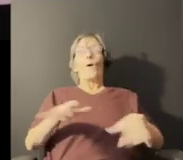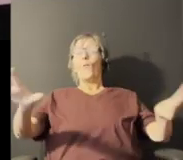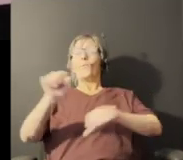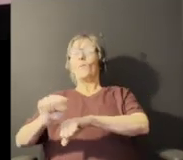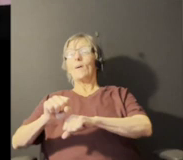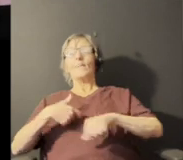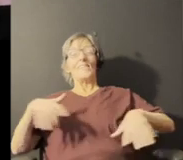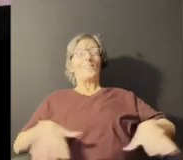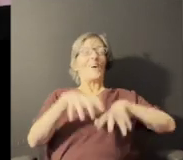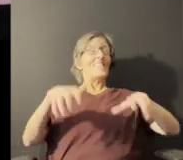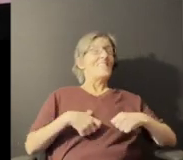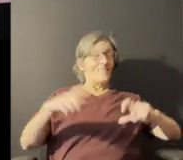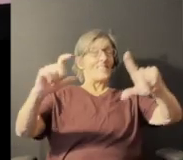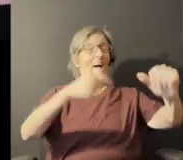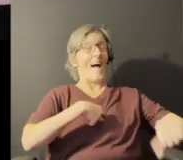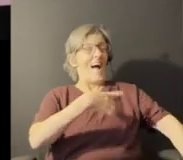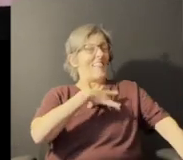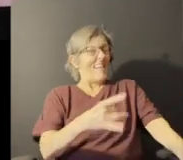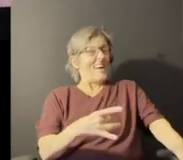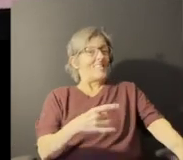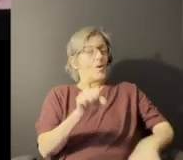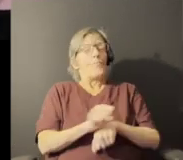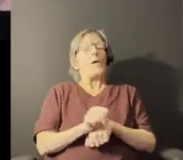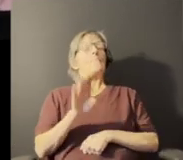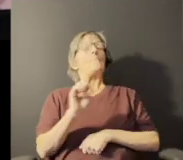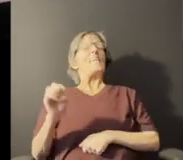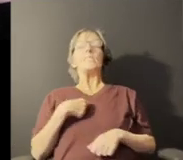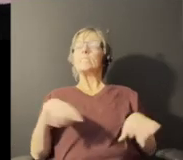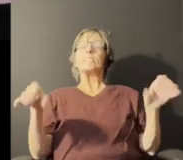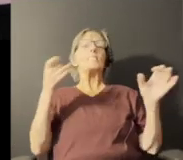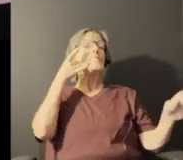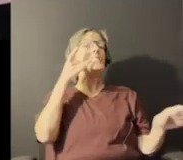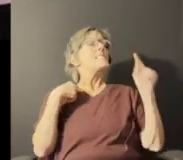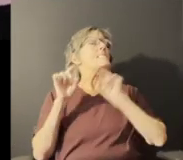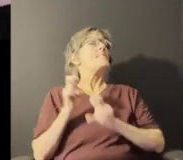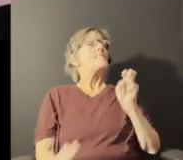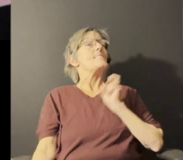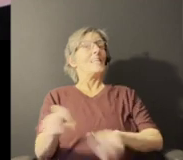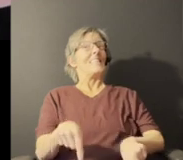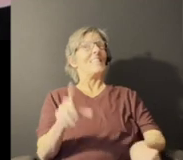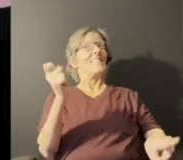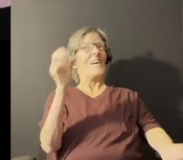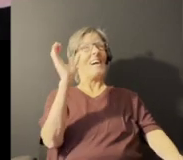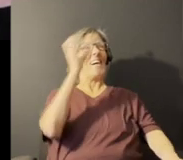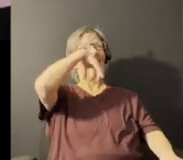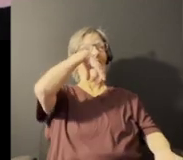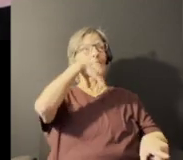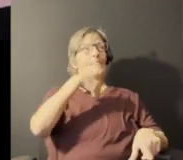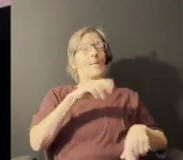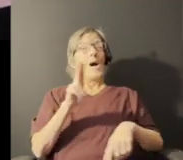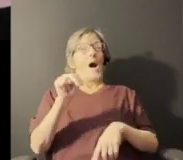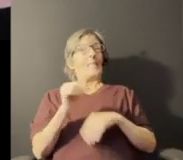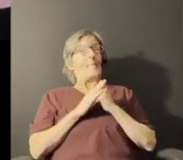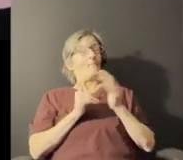Everything, all of the work that I've done, I like being a worker bee. So this is a little odd for me, a